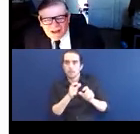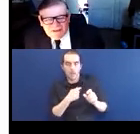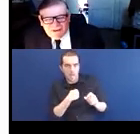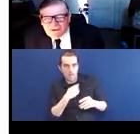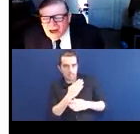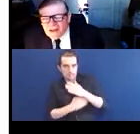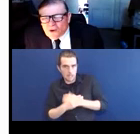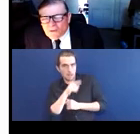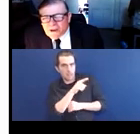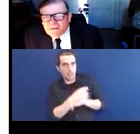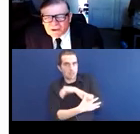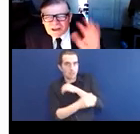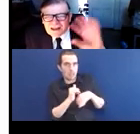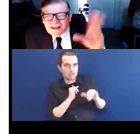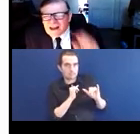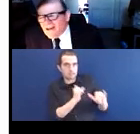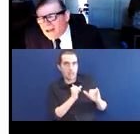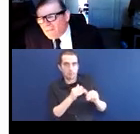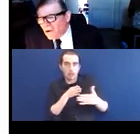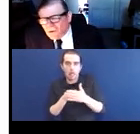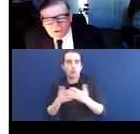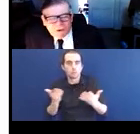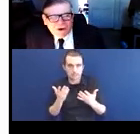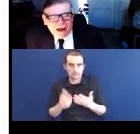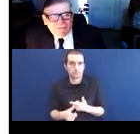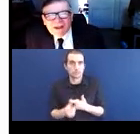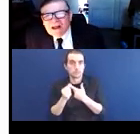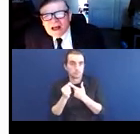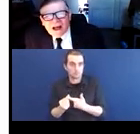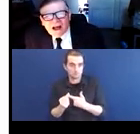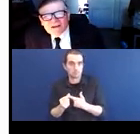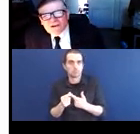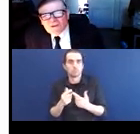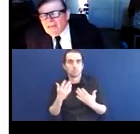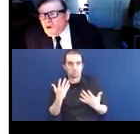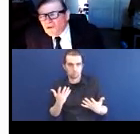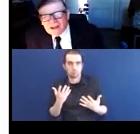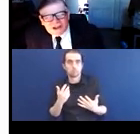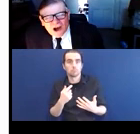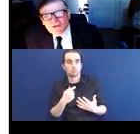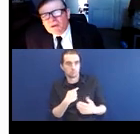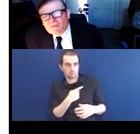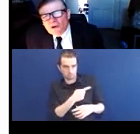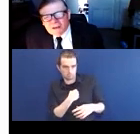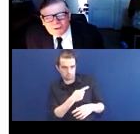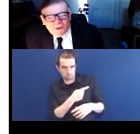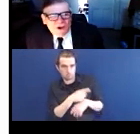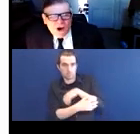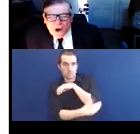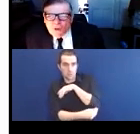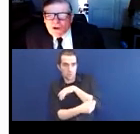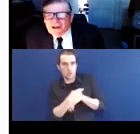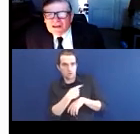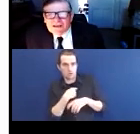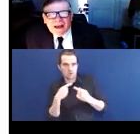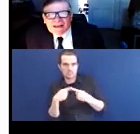are they different from other poor people? So we're testing out that model that we put up. Do we have more things in common with poor people,